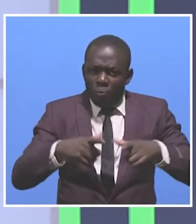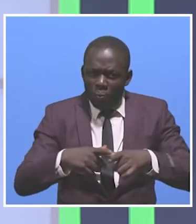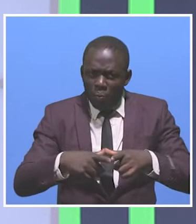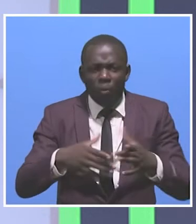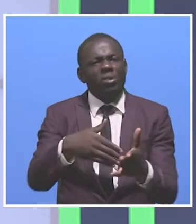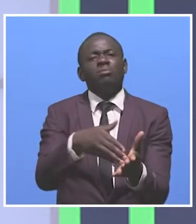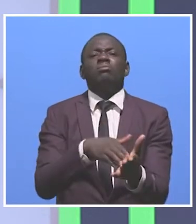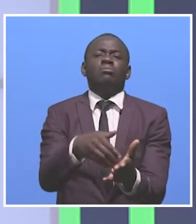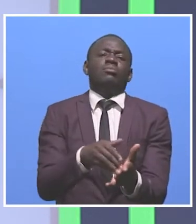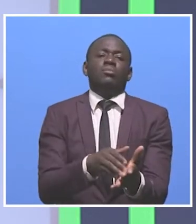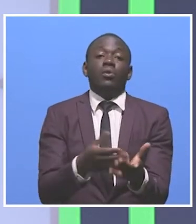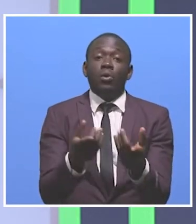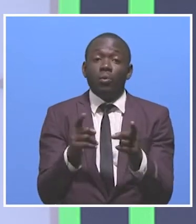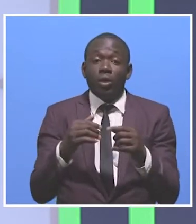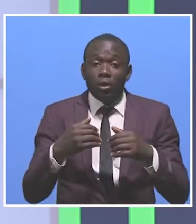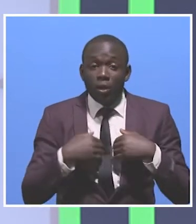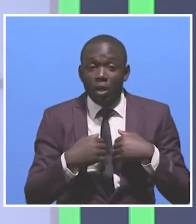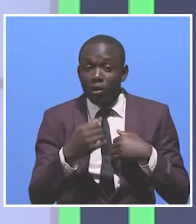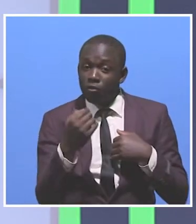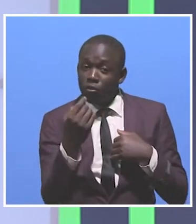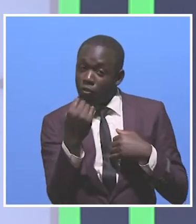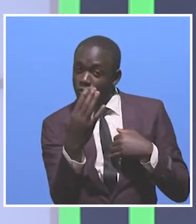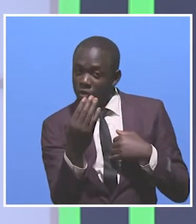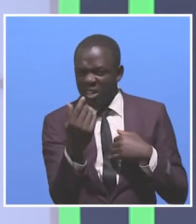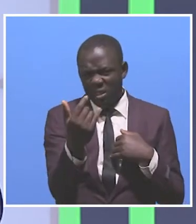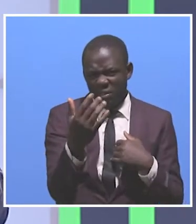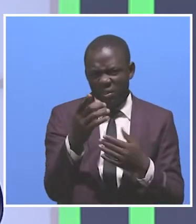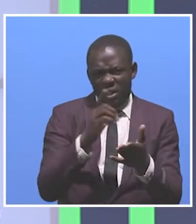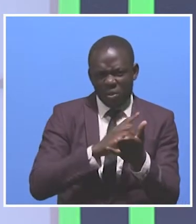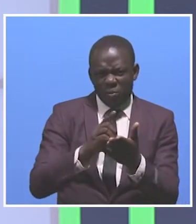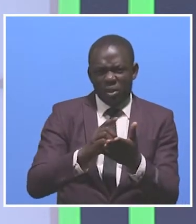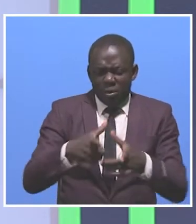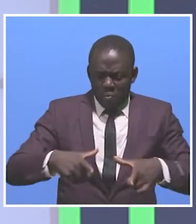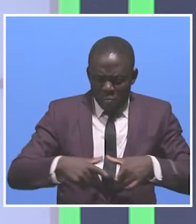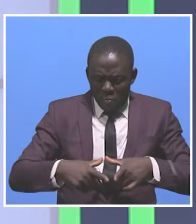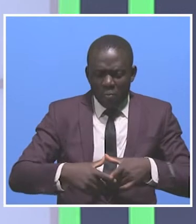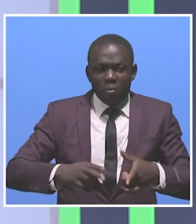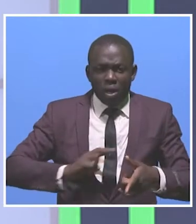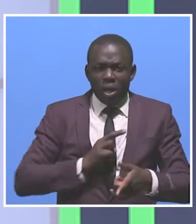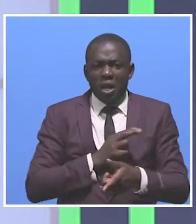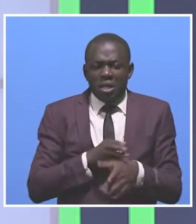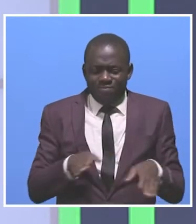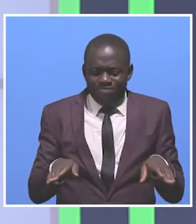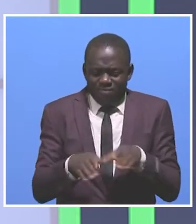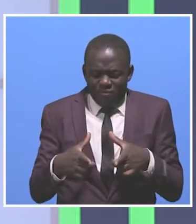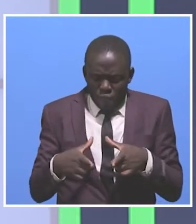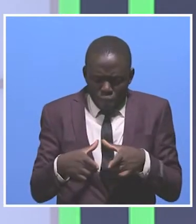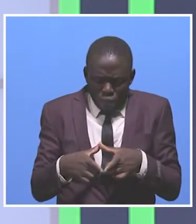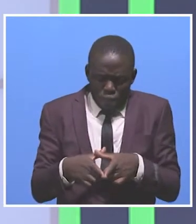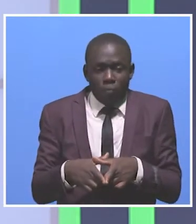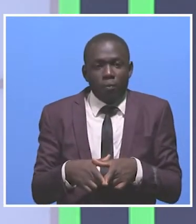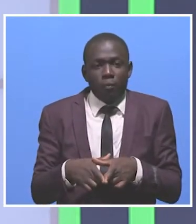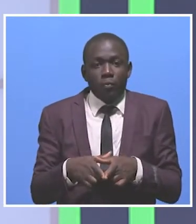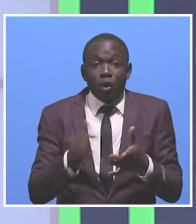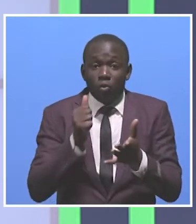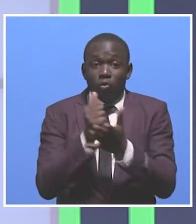14, 16 weeks, we tie the cervix so that it doesn't open when pressure starts as the pregnancy grows.